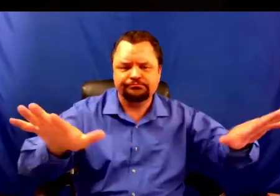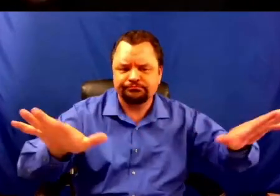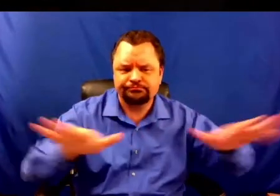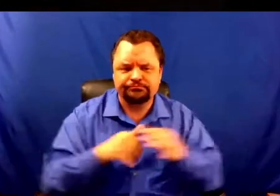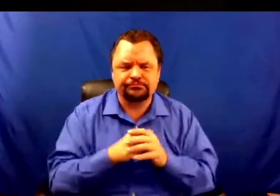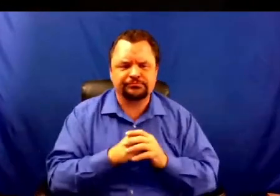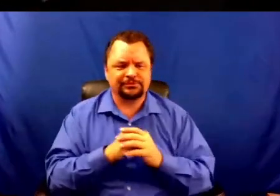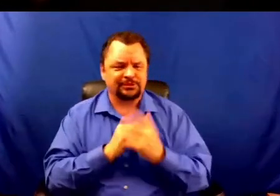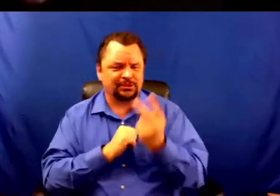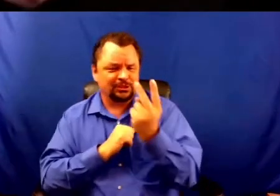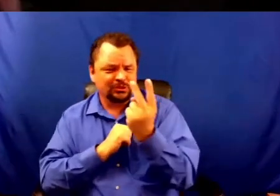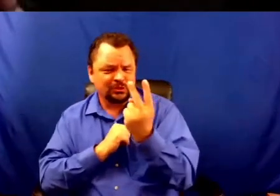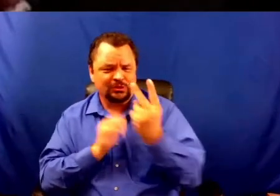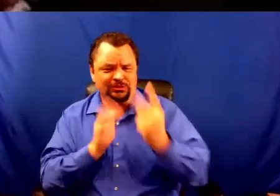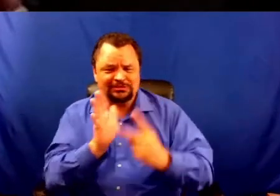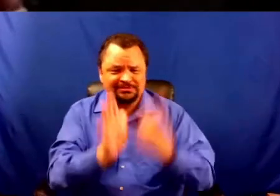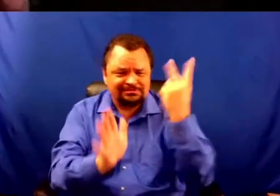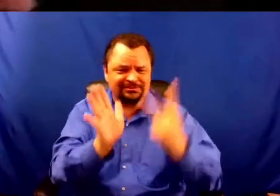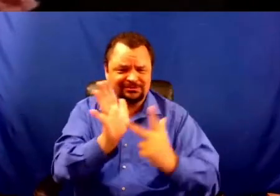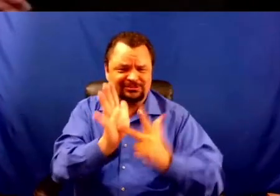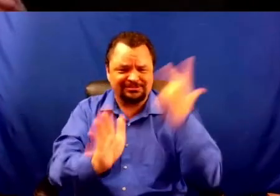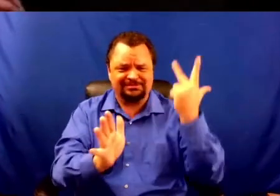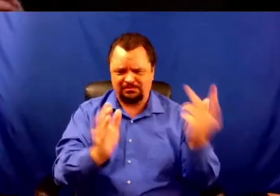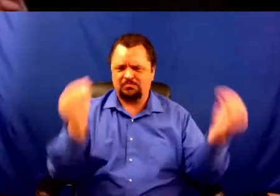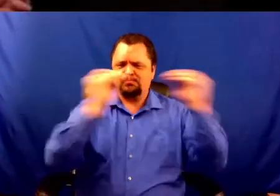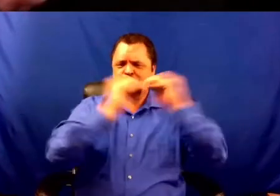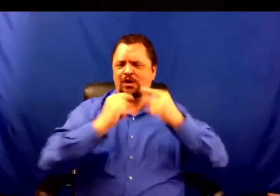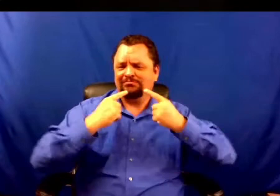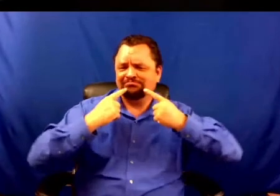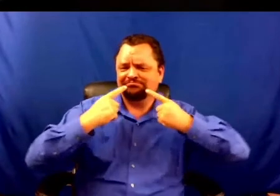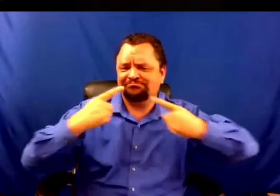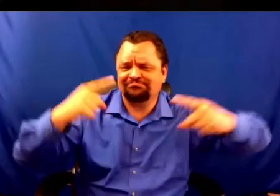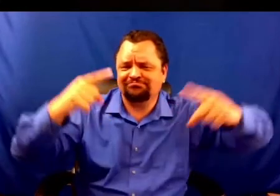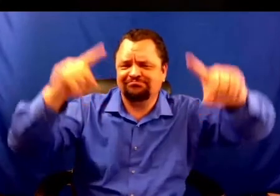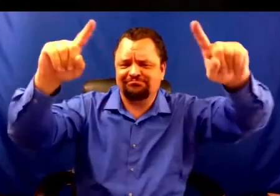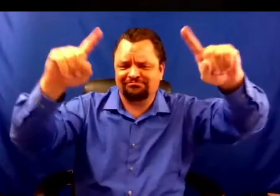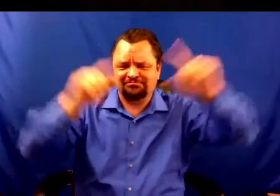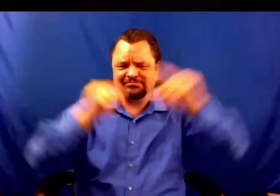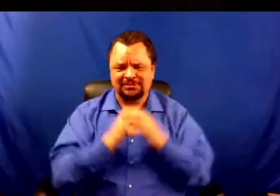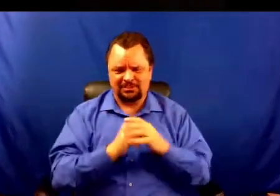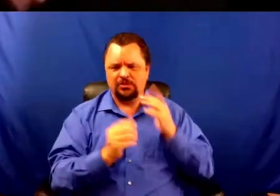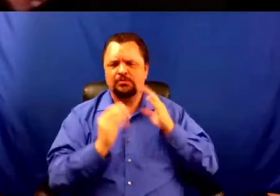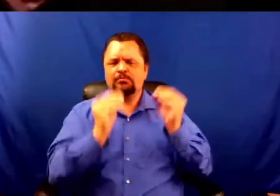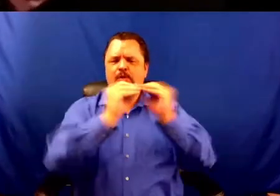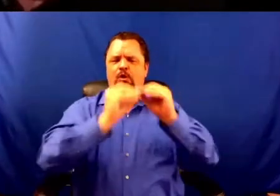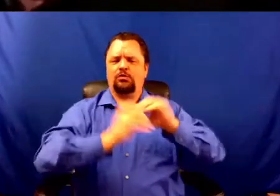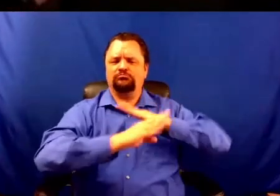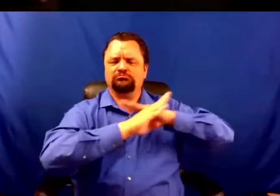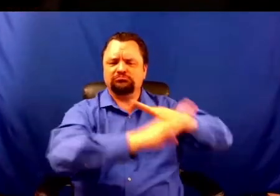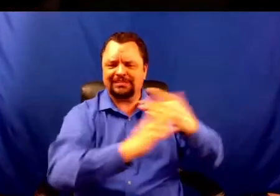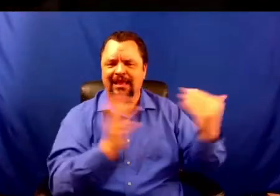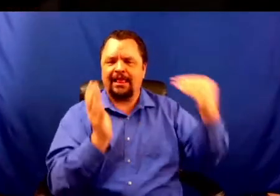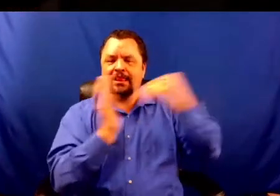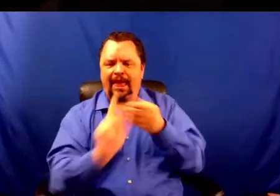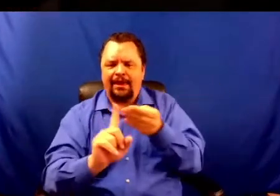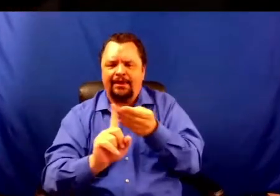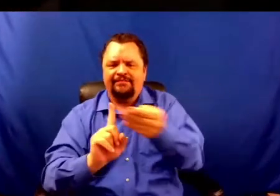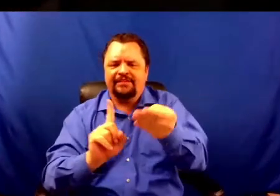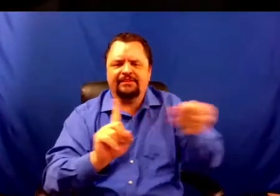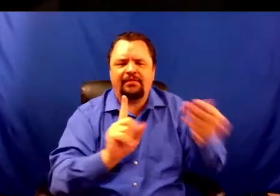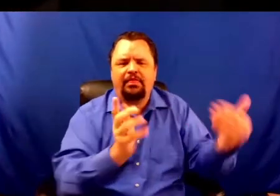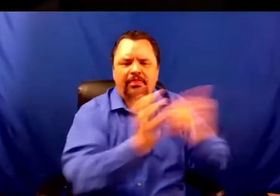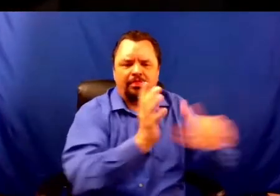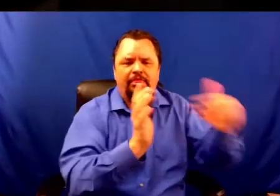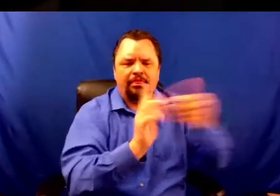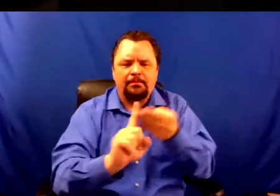It is 2 to 3 times more effective in preventing reinfection